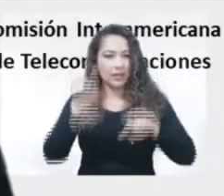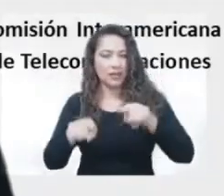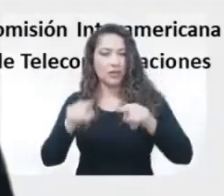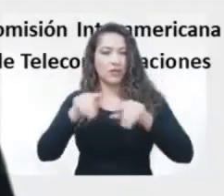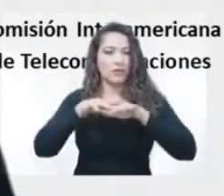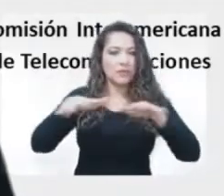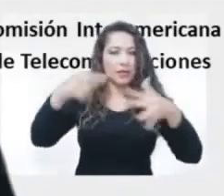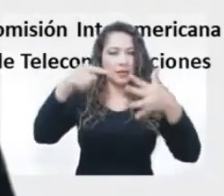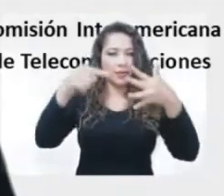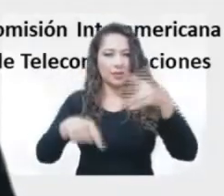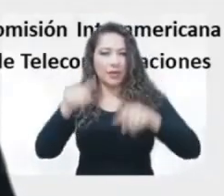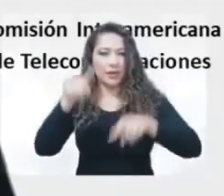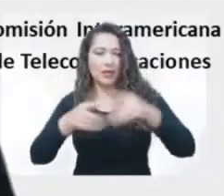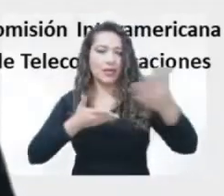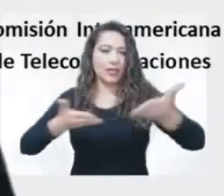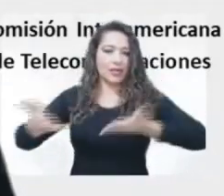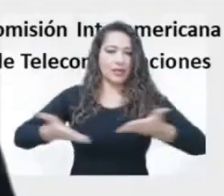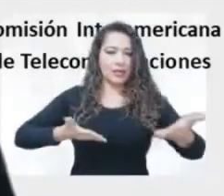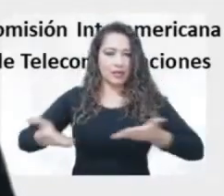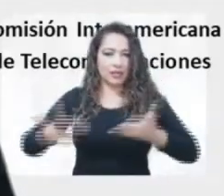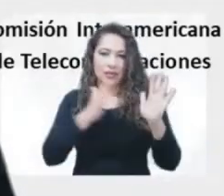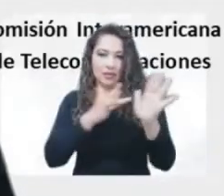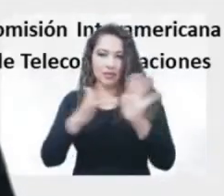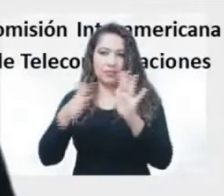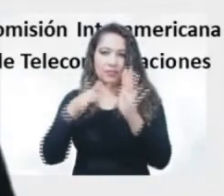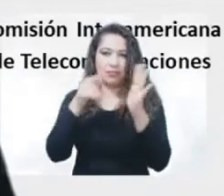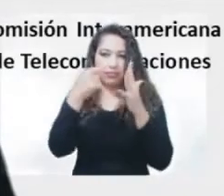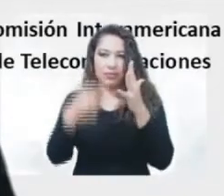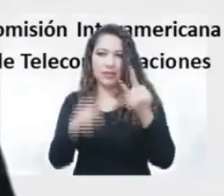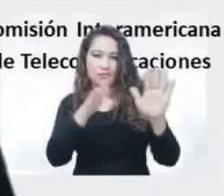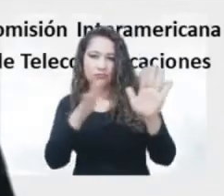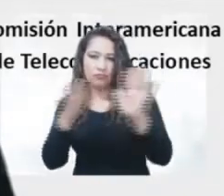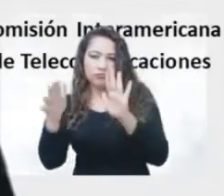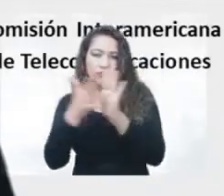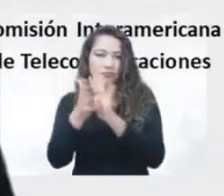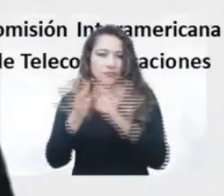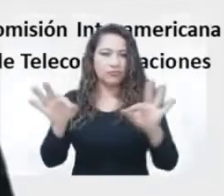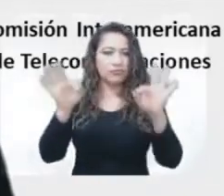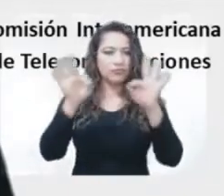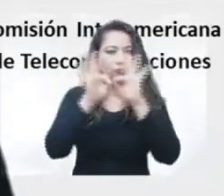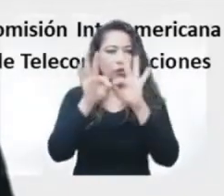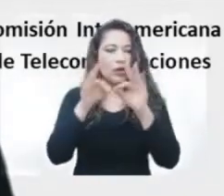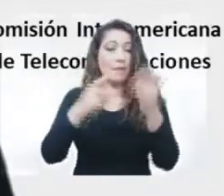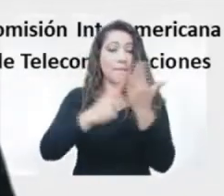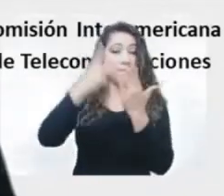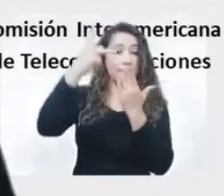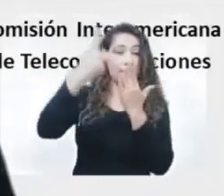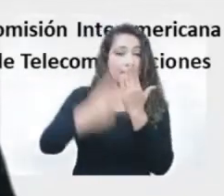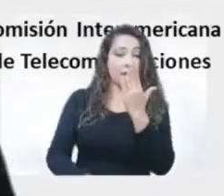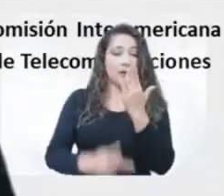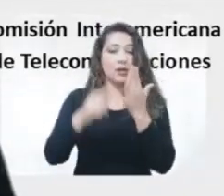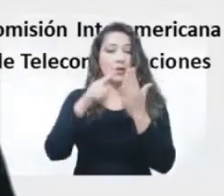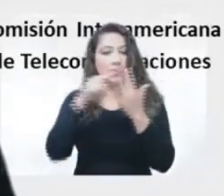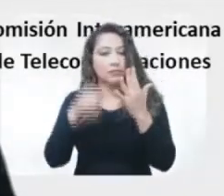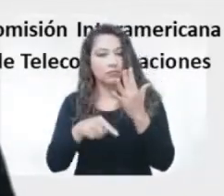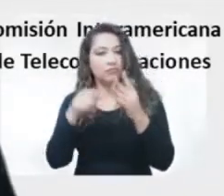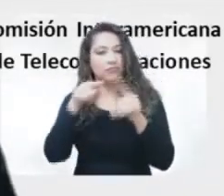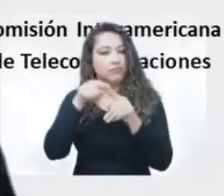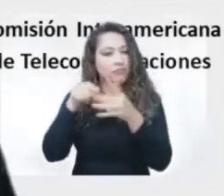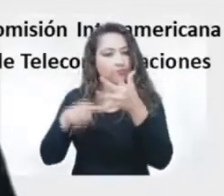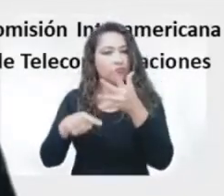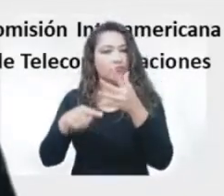prioritized by different countries for MET services. There is a recommendation